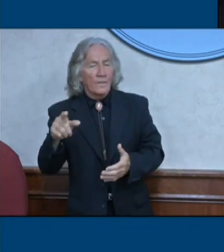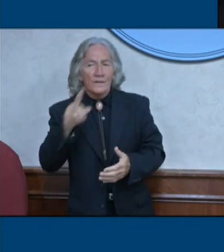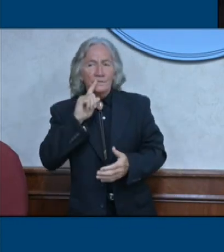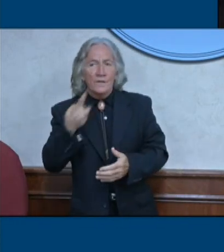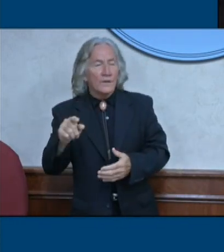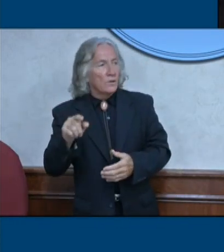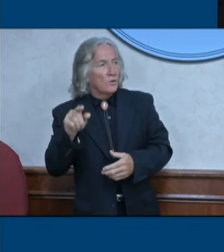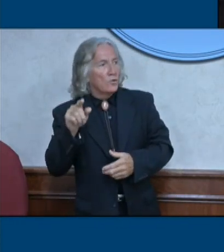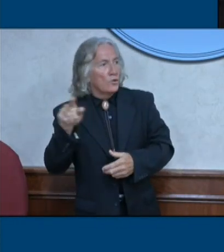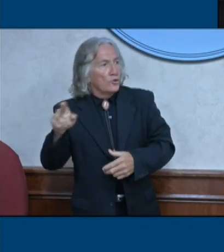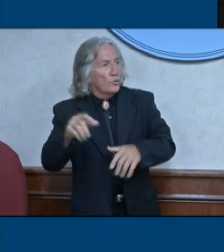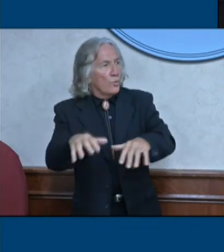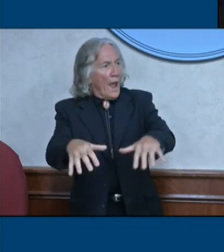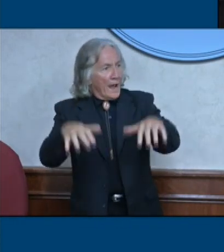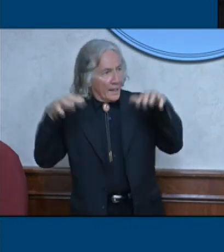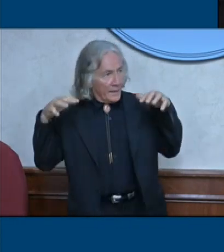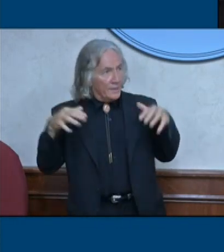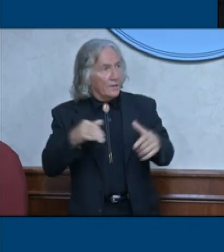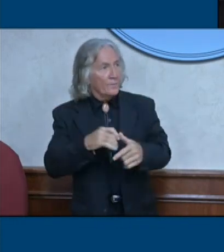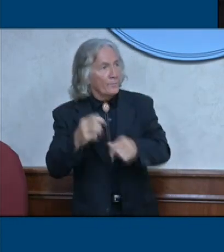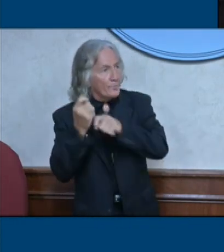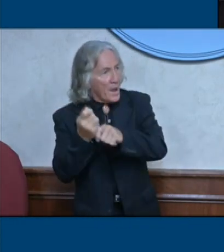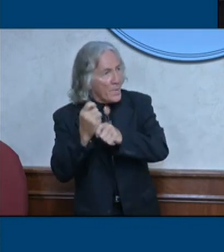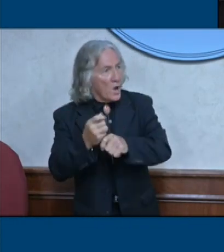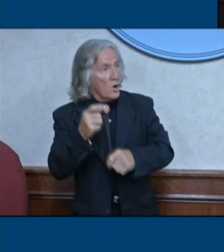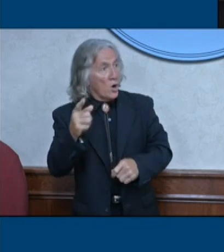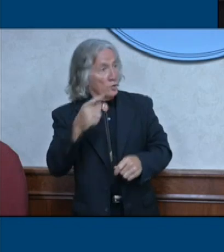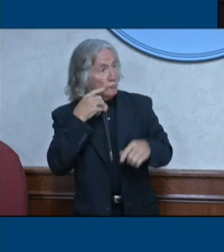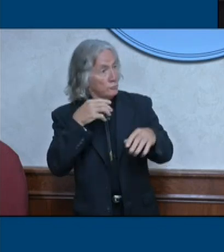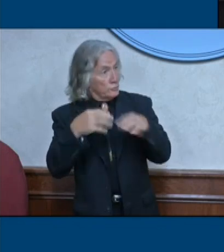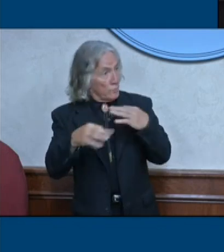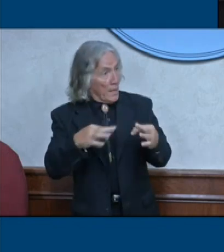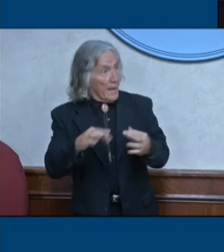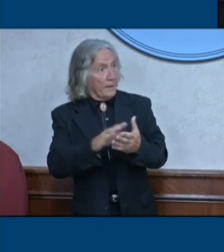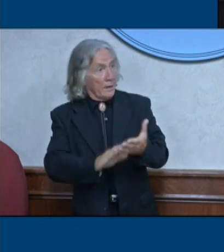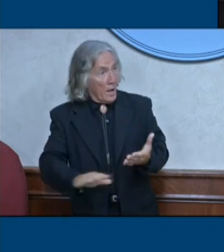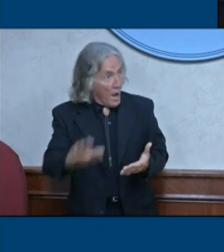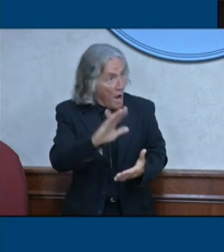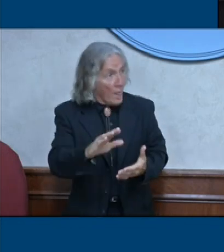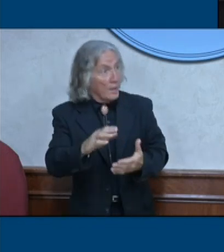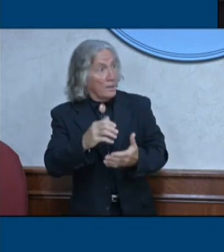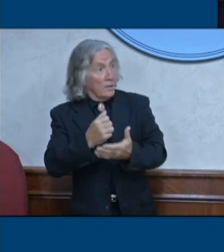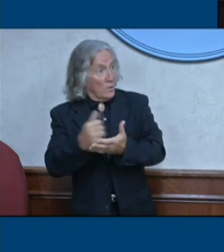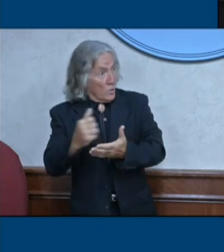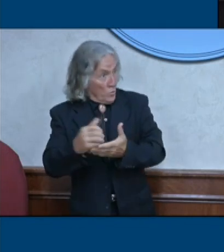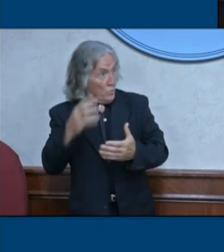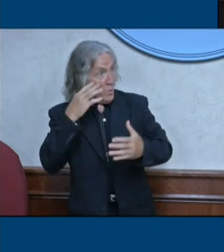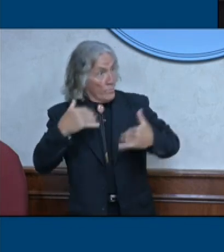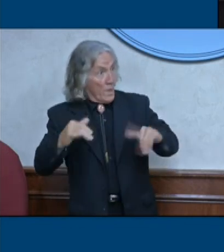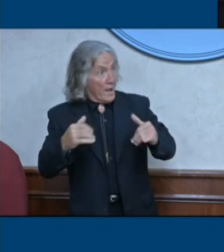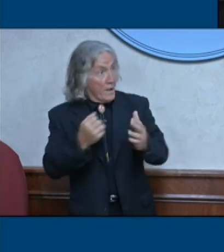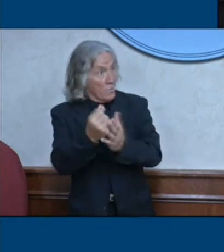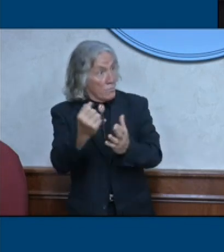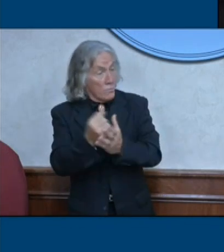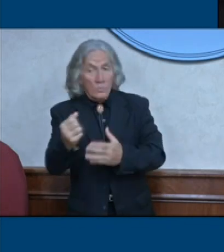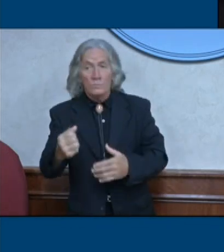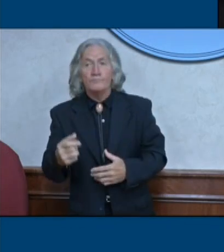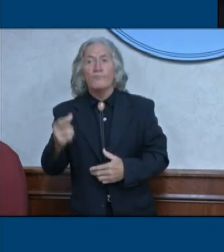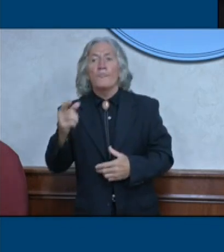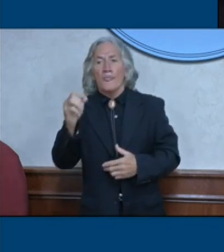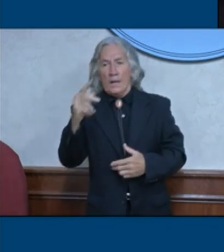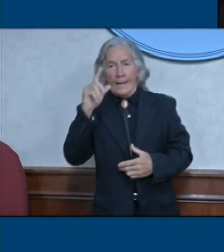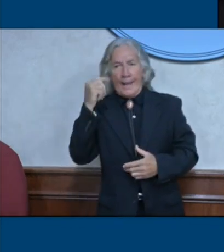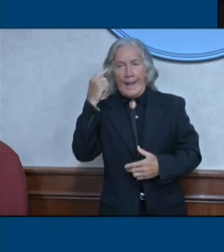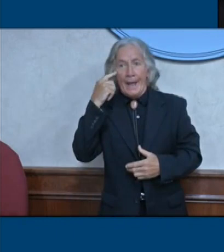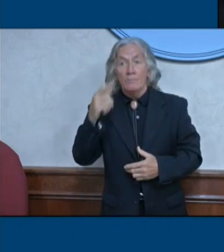idea of stadiums, have you talked to athletic directors about college football games, being able to open at 50% with fans? Yes, so I